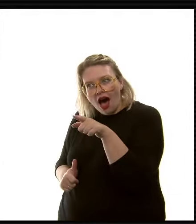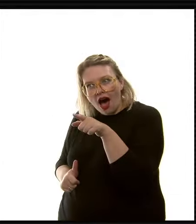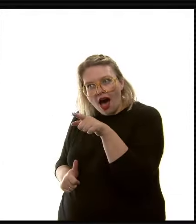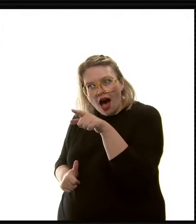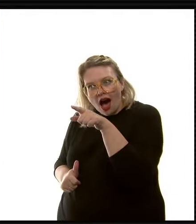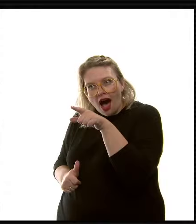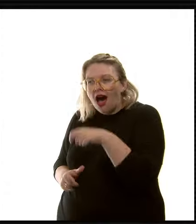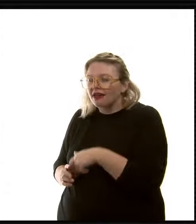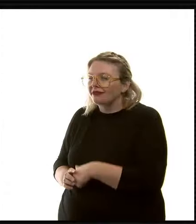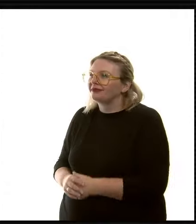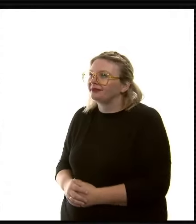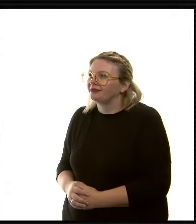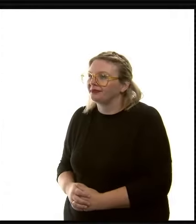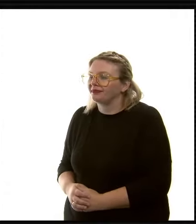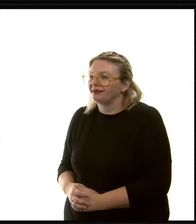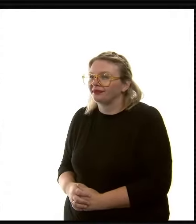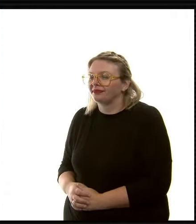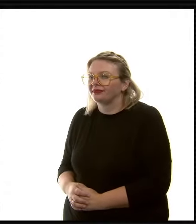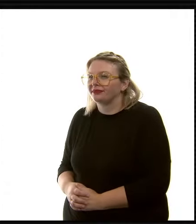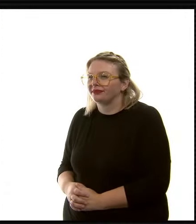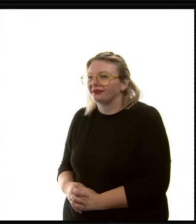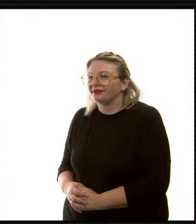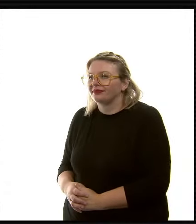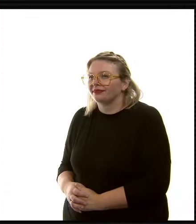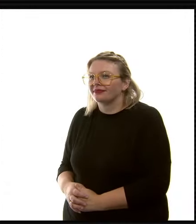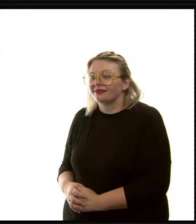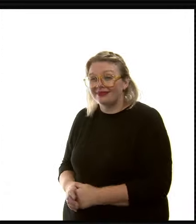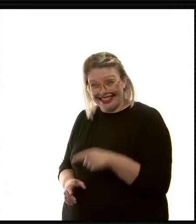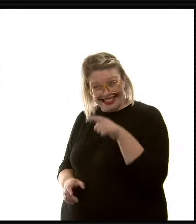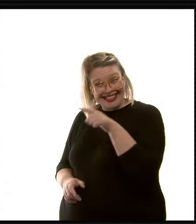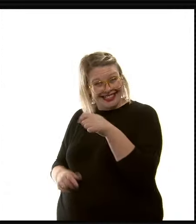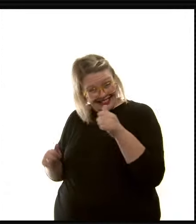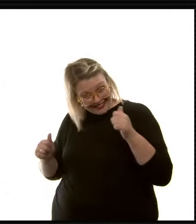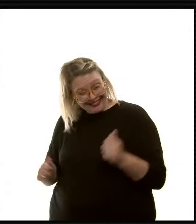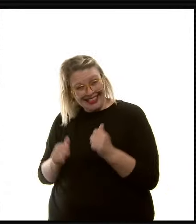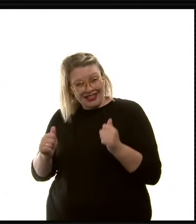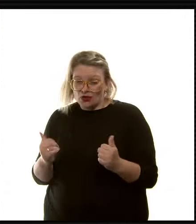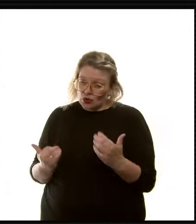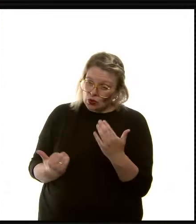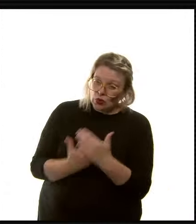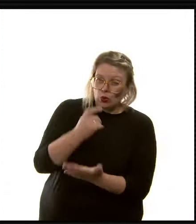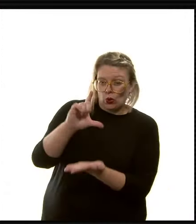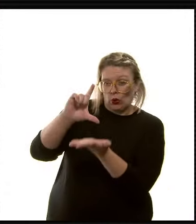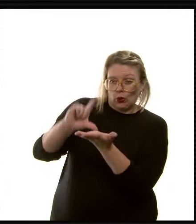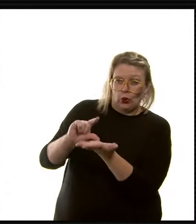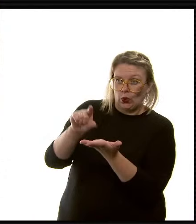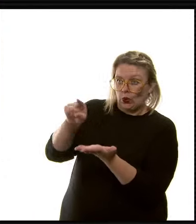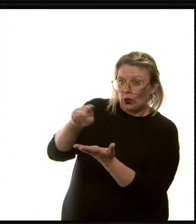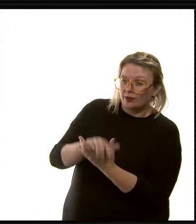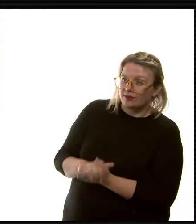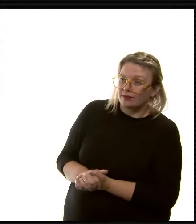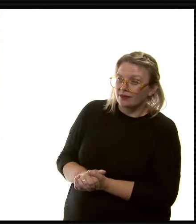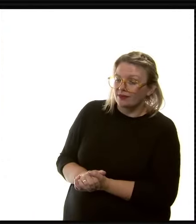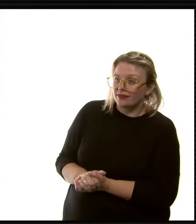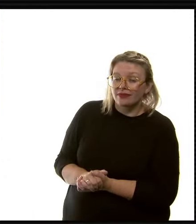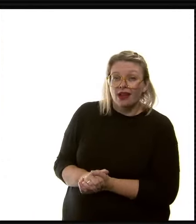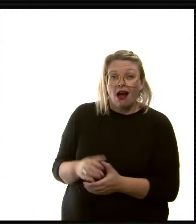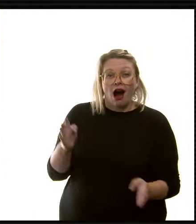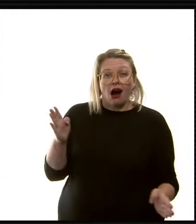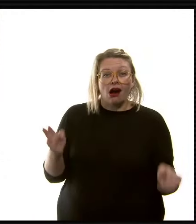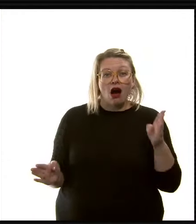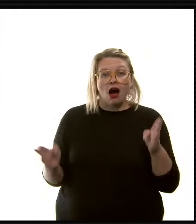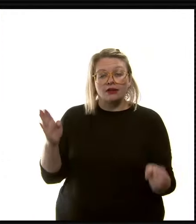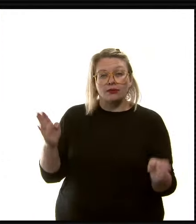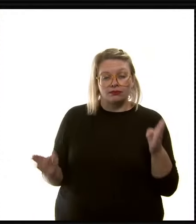Look at this. Here you can see our new boxy little friend, the cardboard robot. I tell you what,